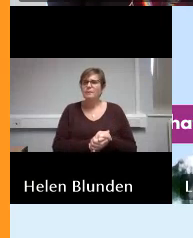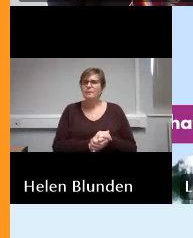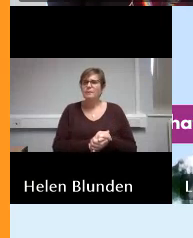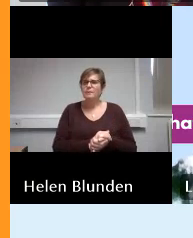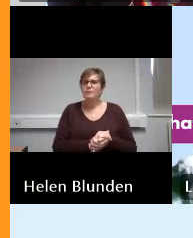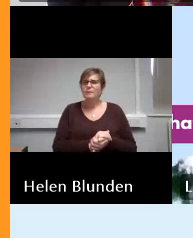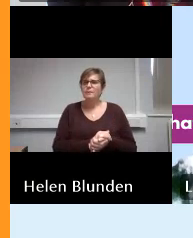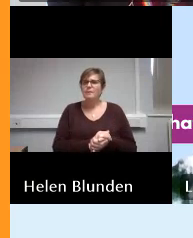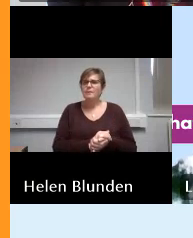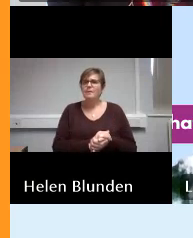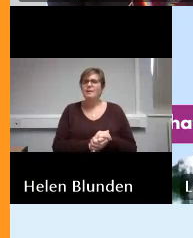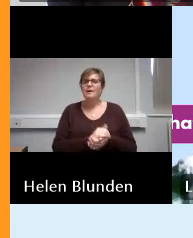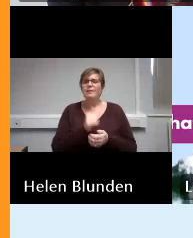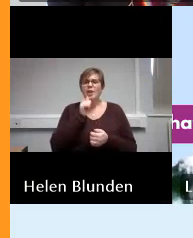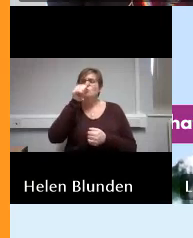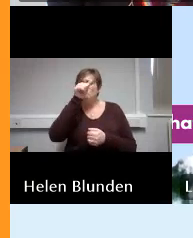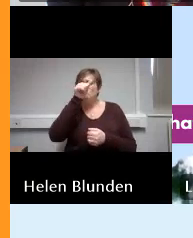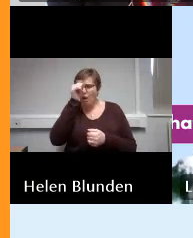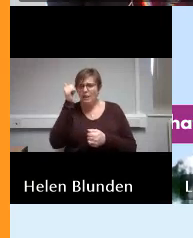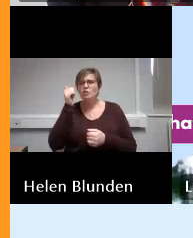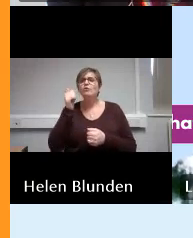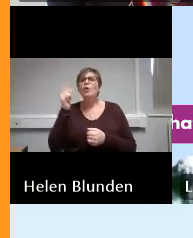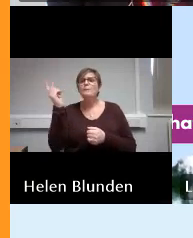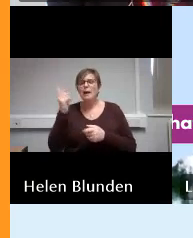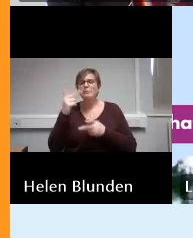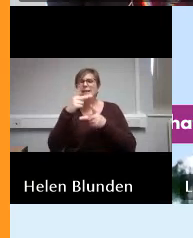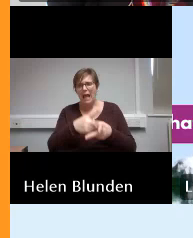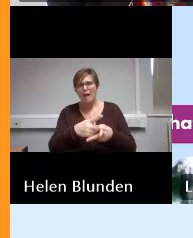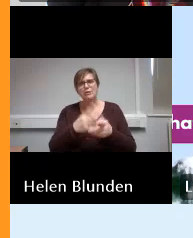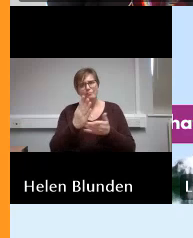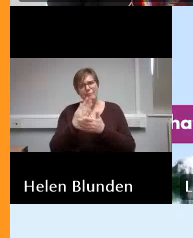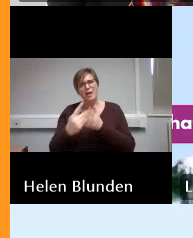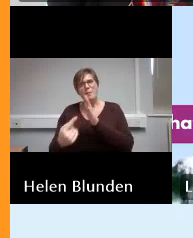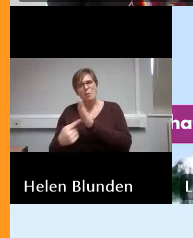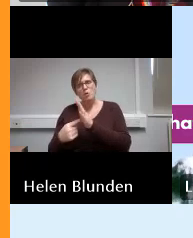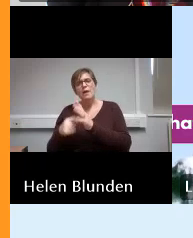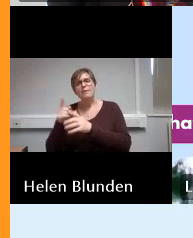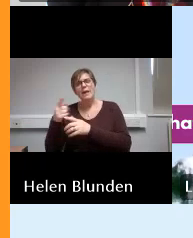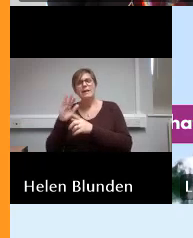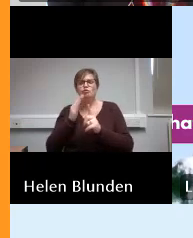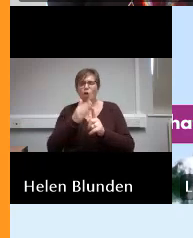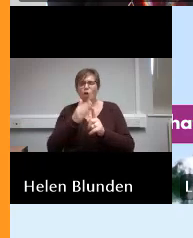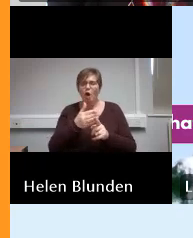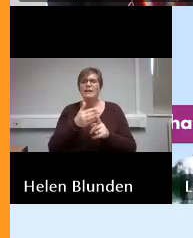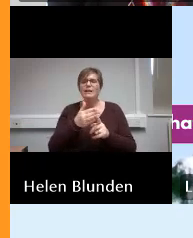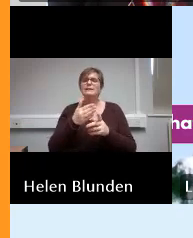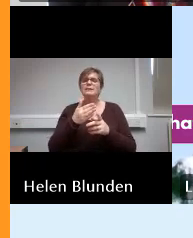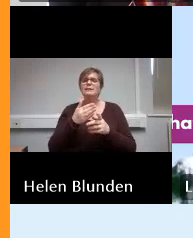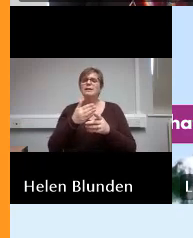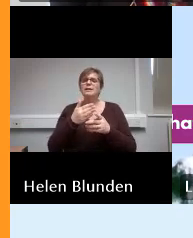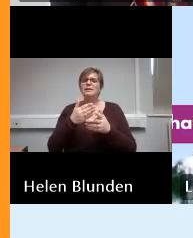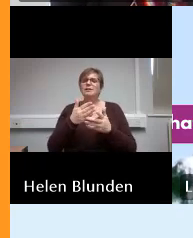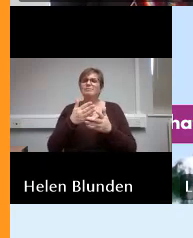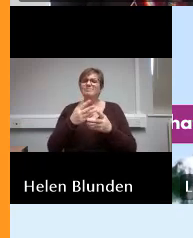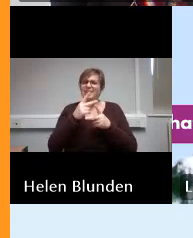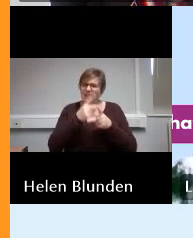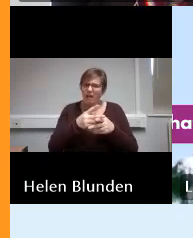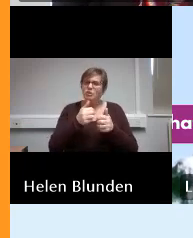young people is key to target education, support in community and family with the long game in